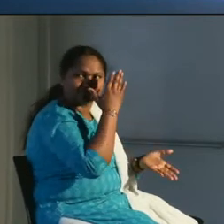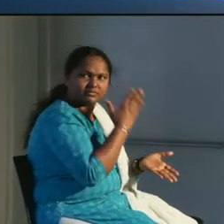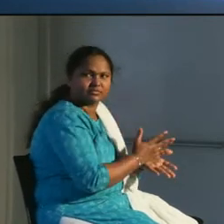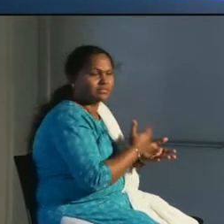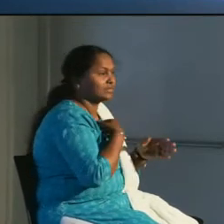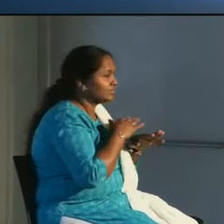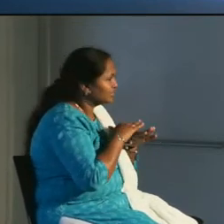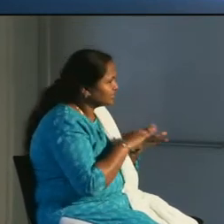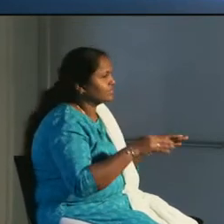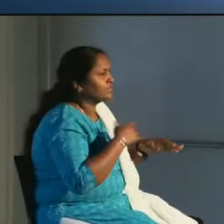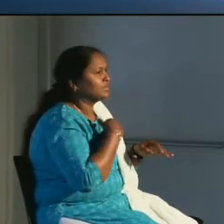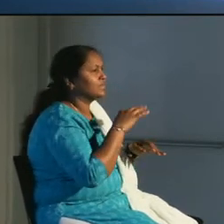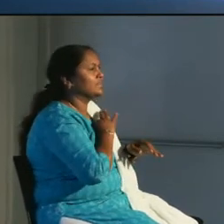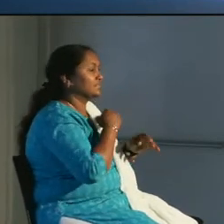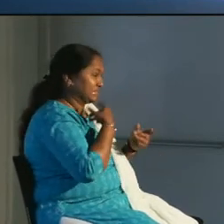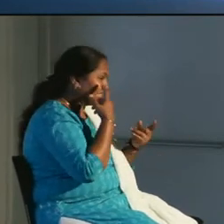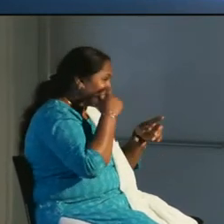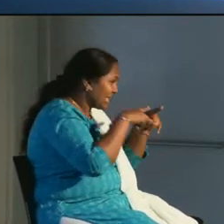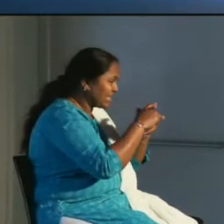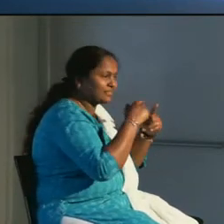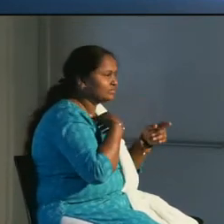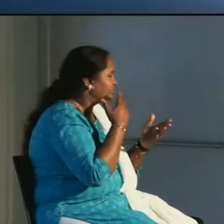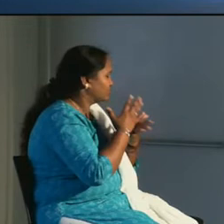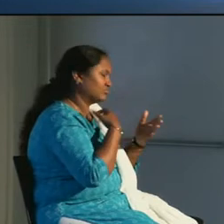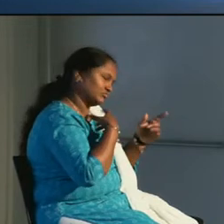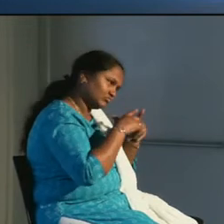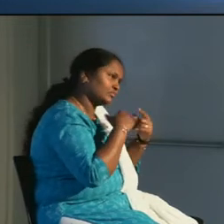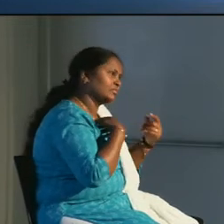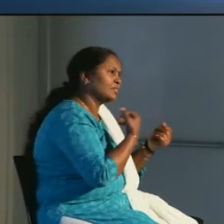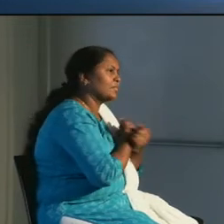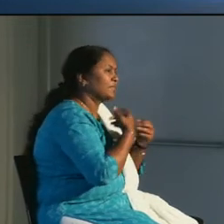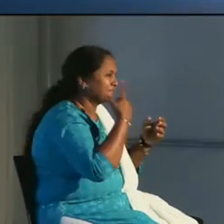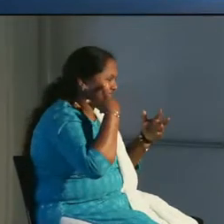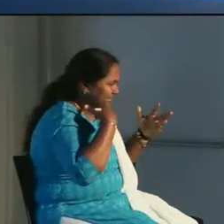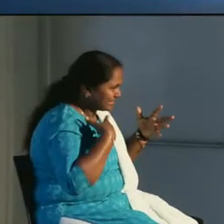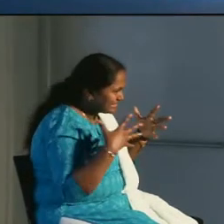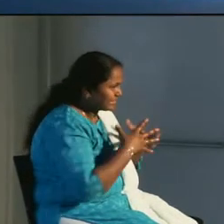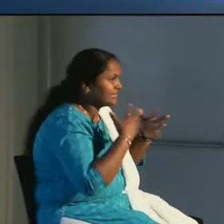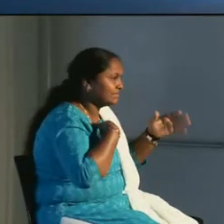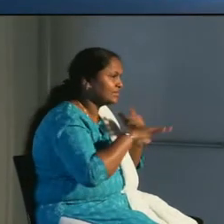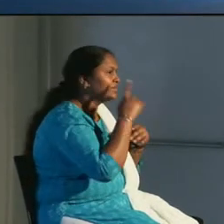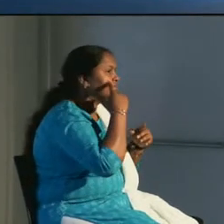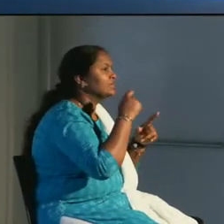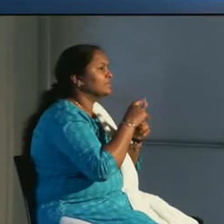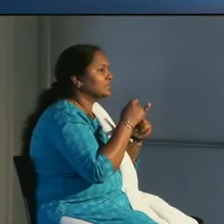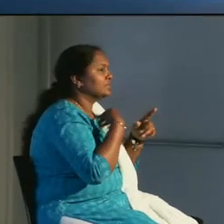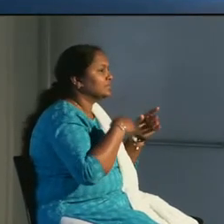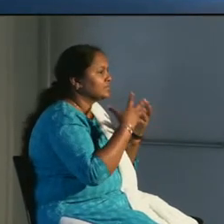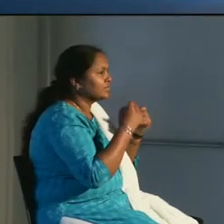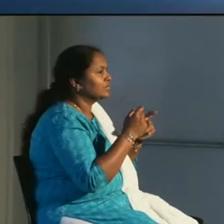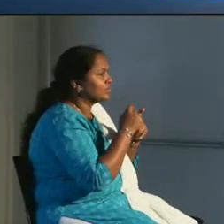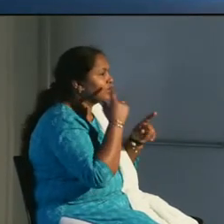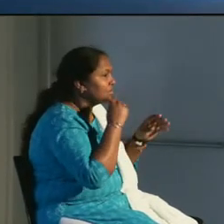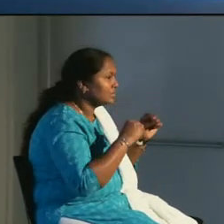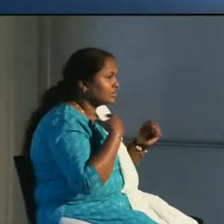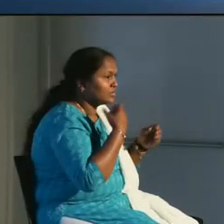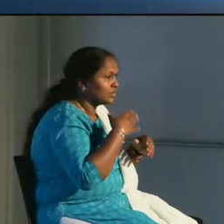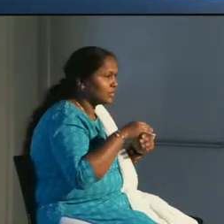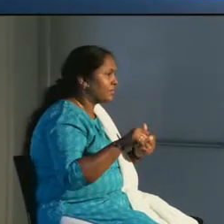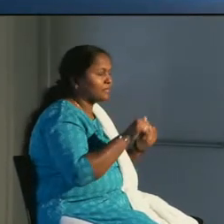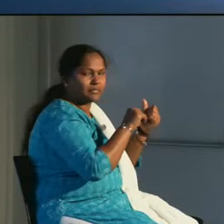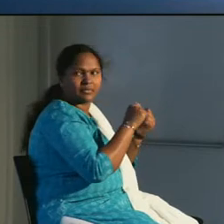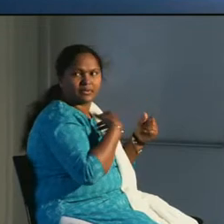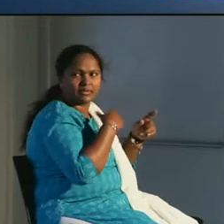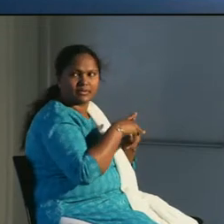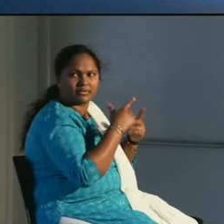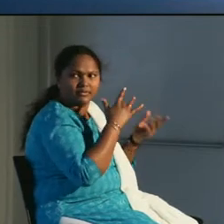I finish, and I love it. It's an absolute rush for me, but it's also very spontaneous and it's very momentary. I never go back and